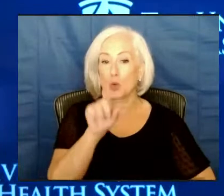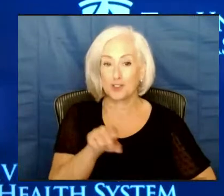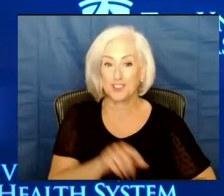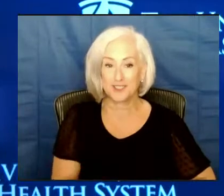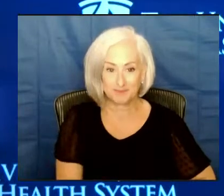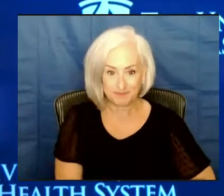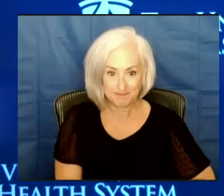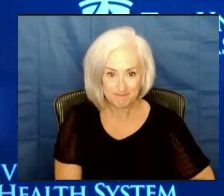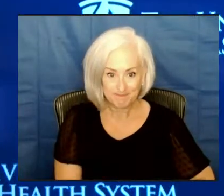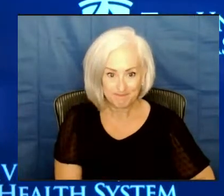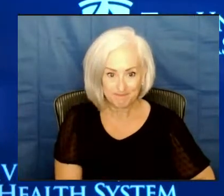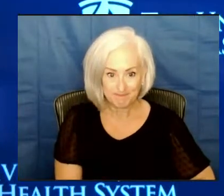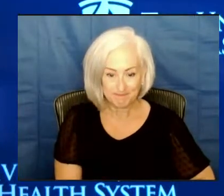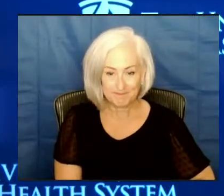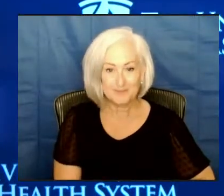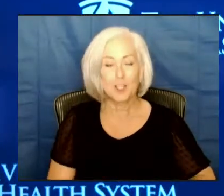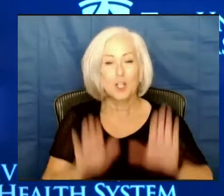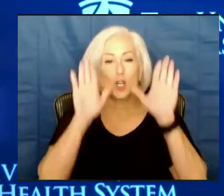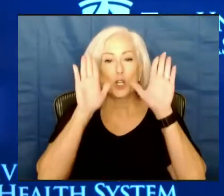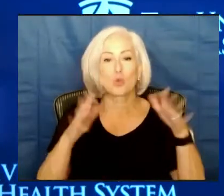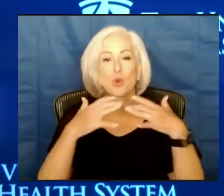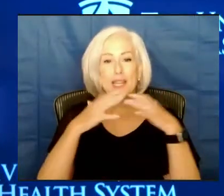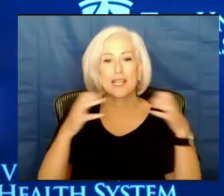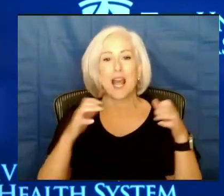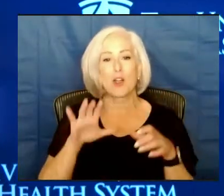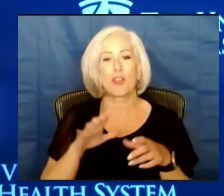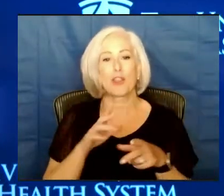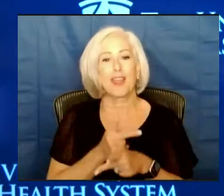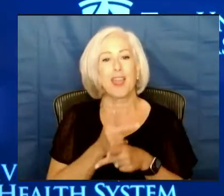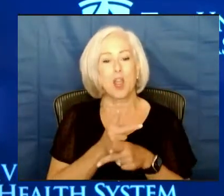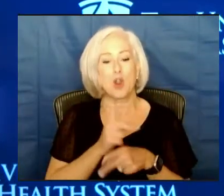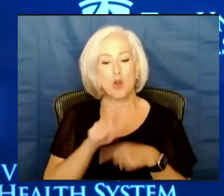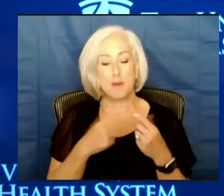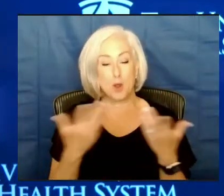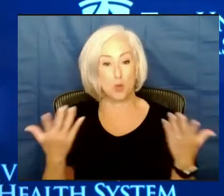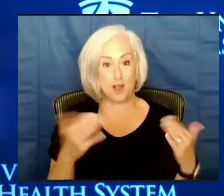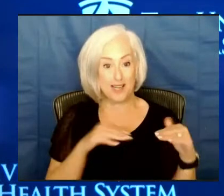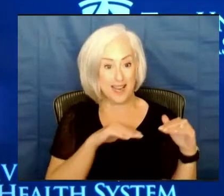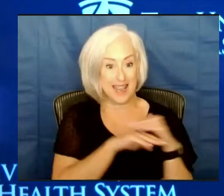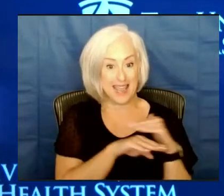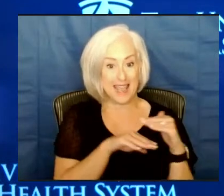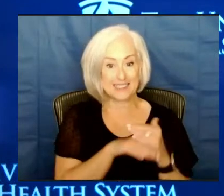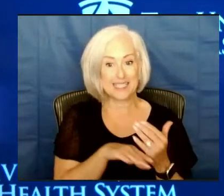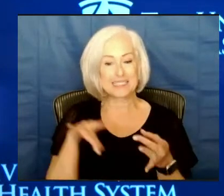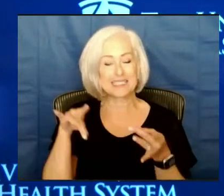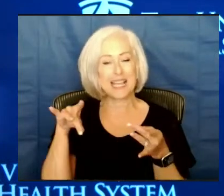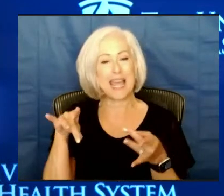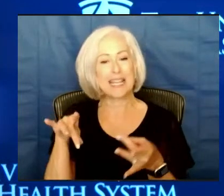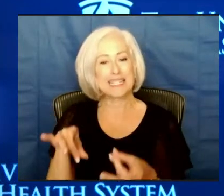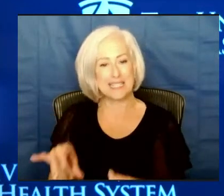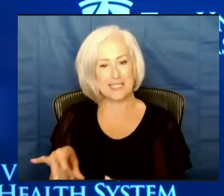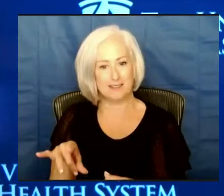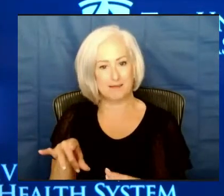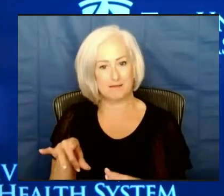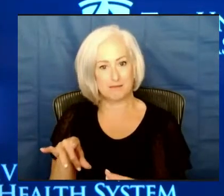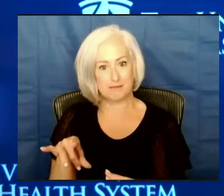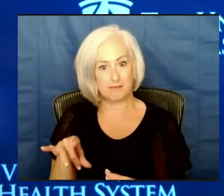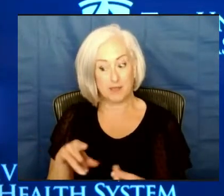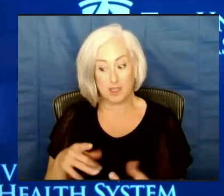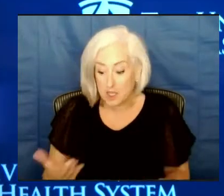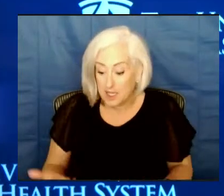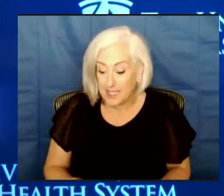Ultimately, great health care is about access and ease. And what we have in the United States is a